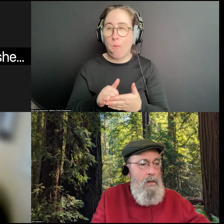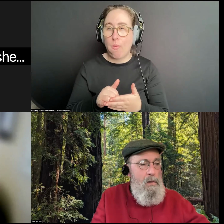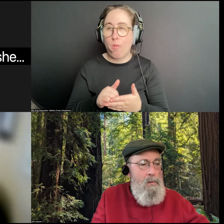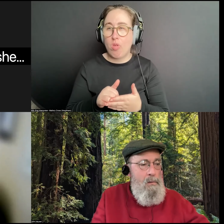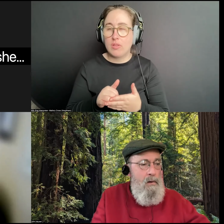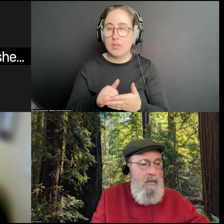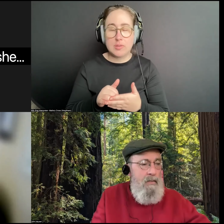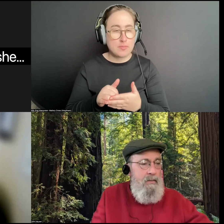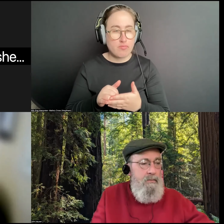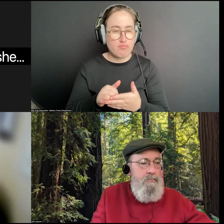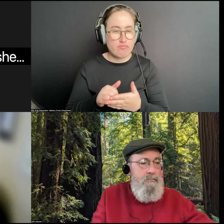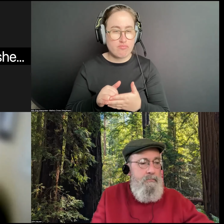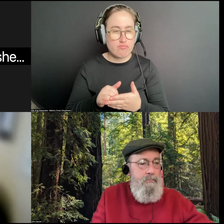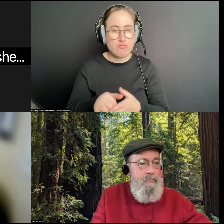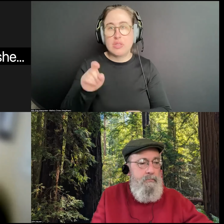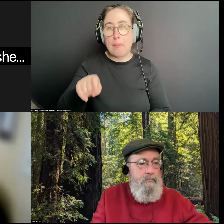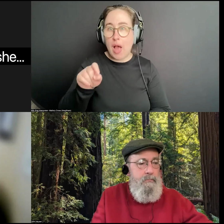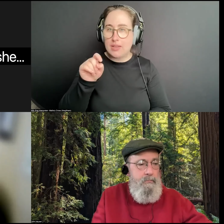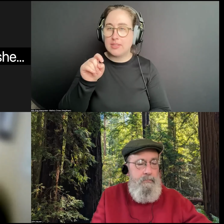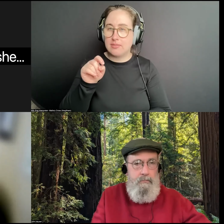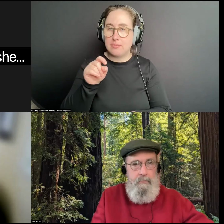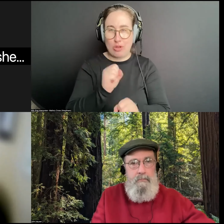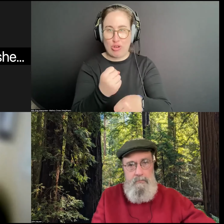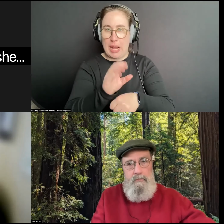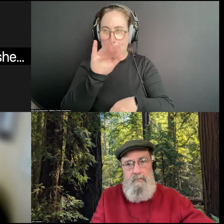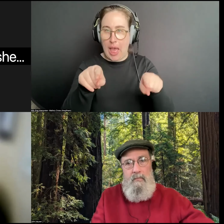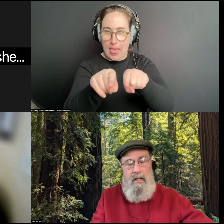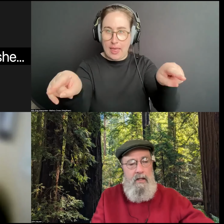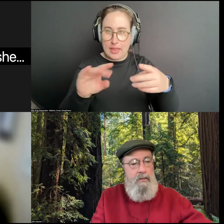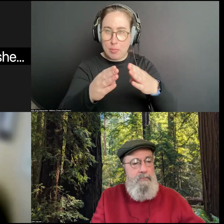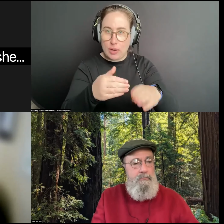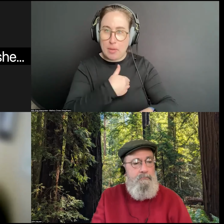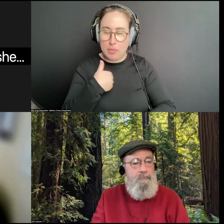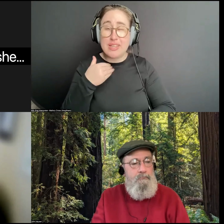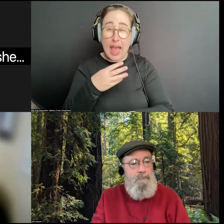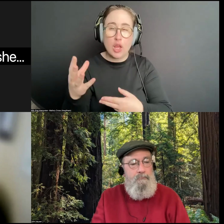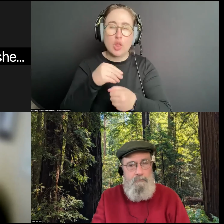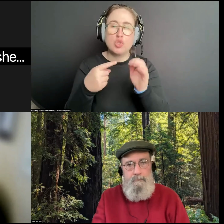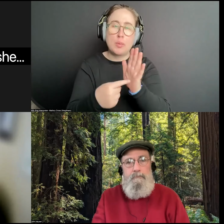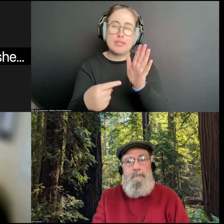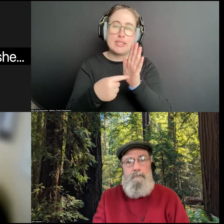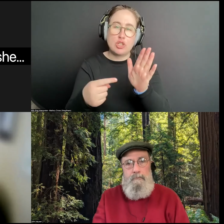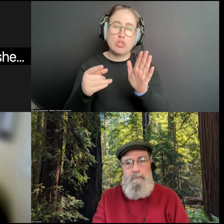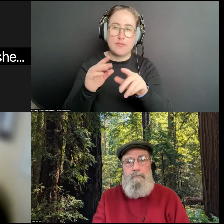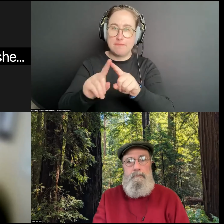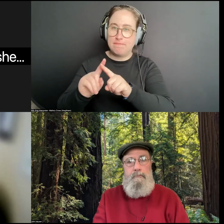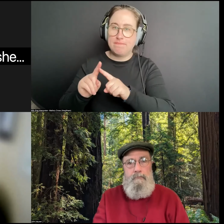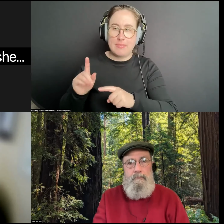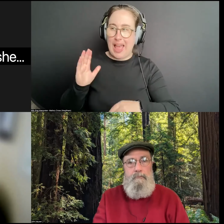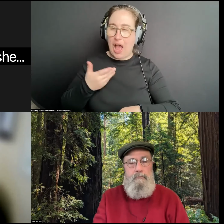I think must be created by the community members themselves. And that includes the representations of our collective